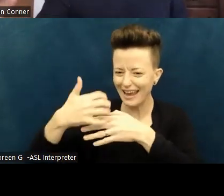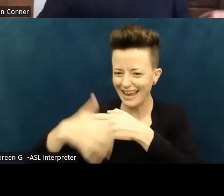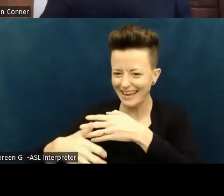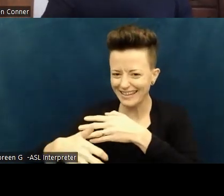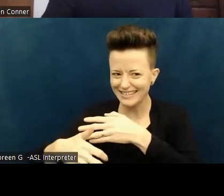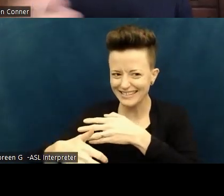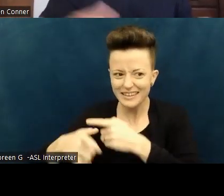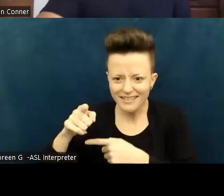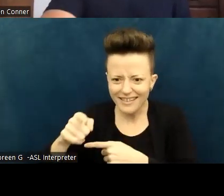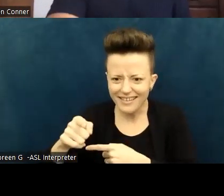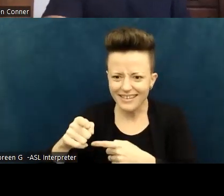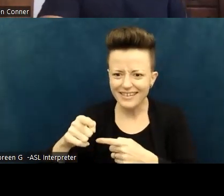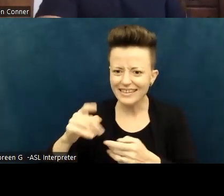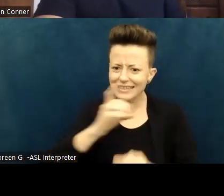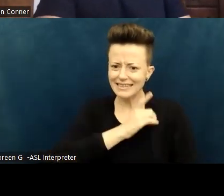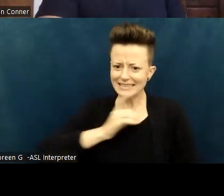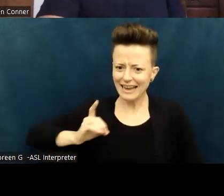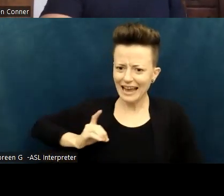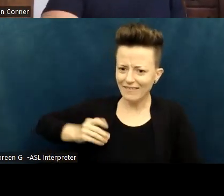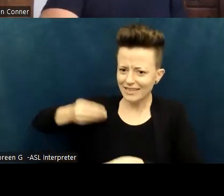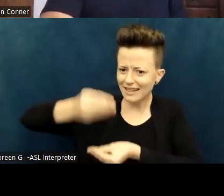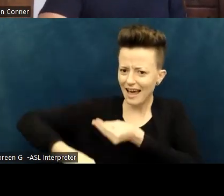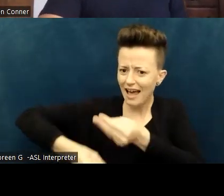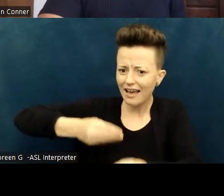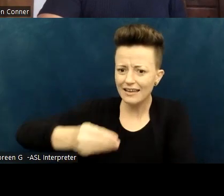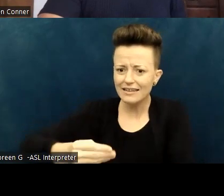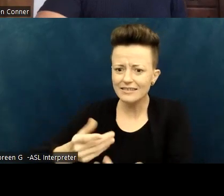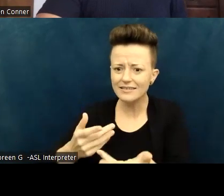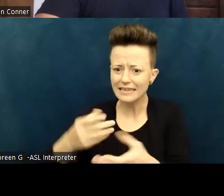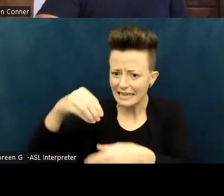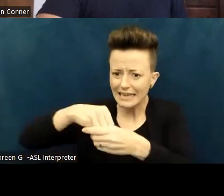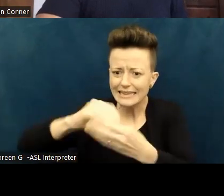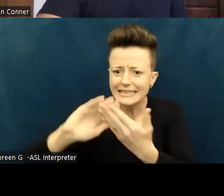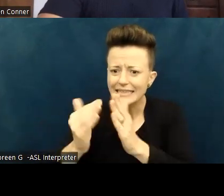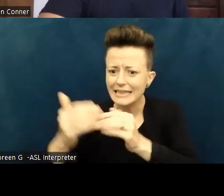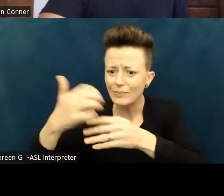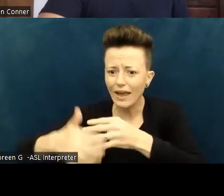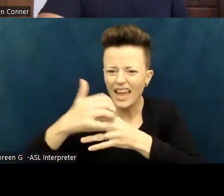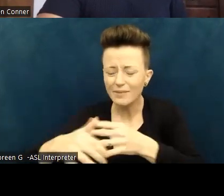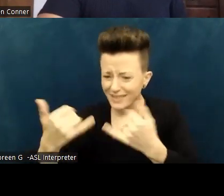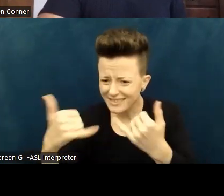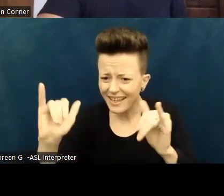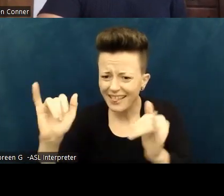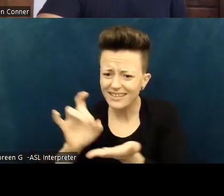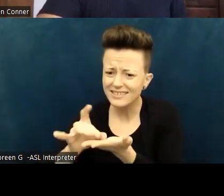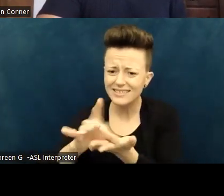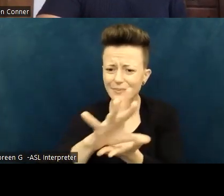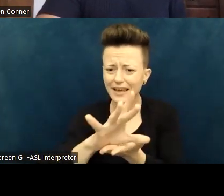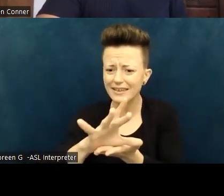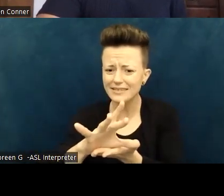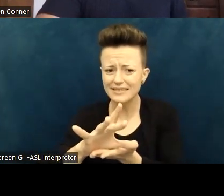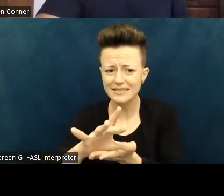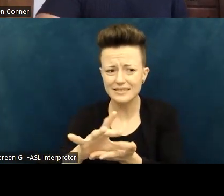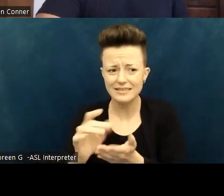and he's rejected. And he's part of a group of displaced people with no land. He was born an